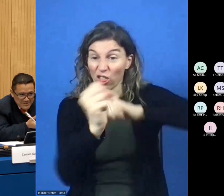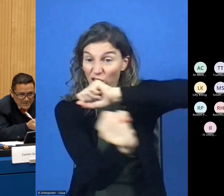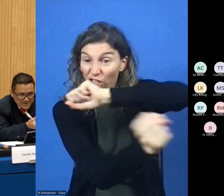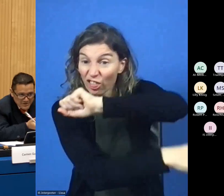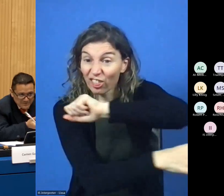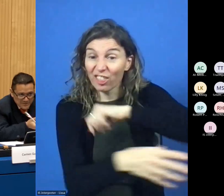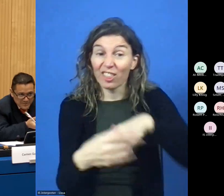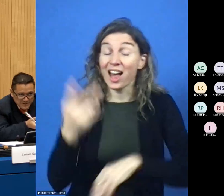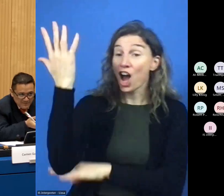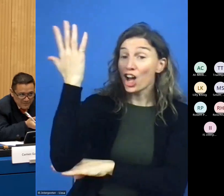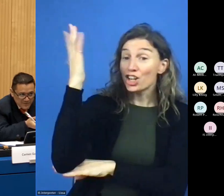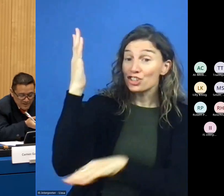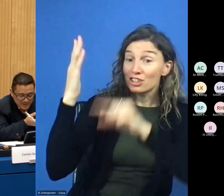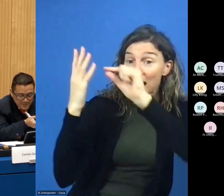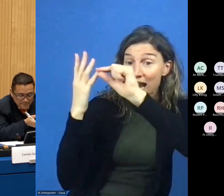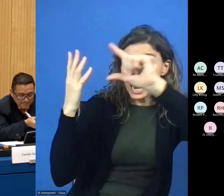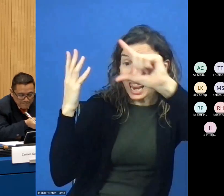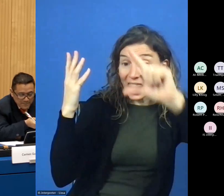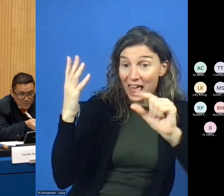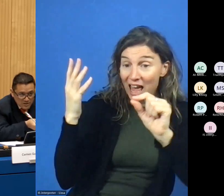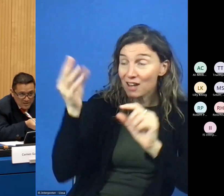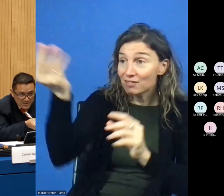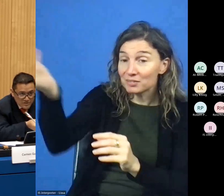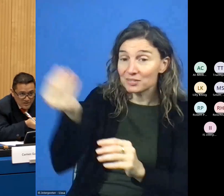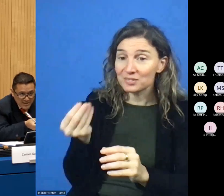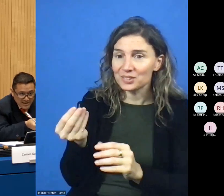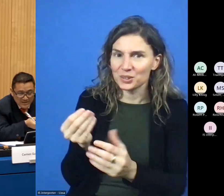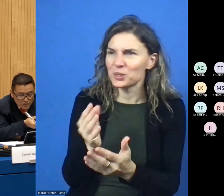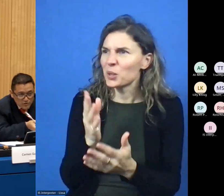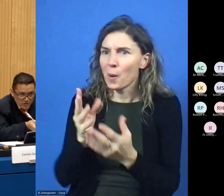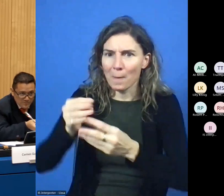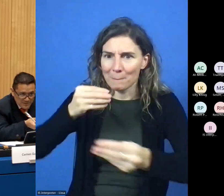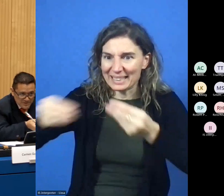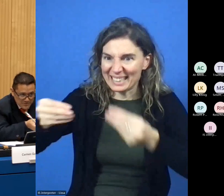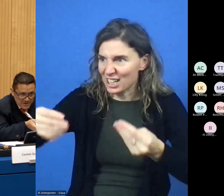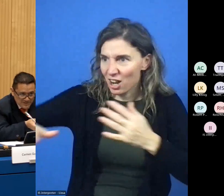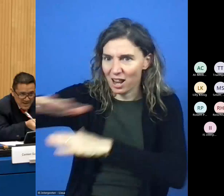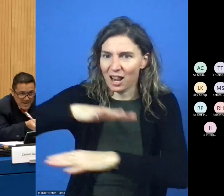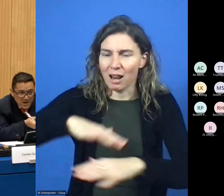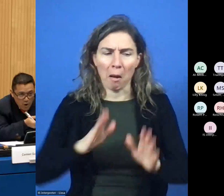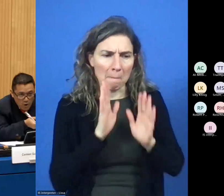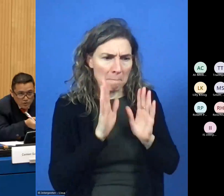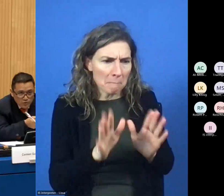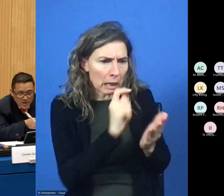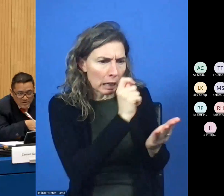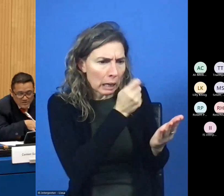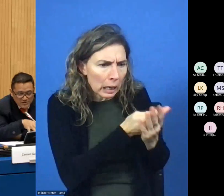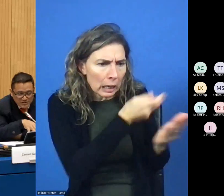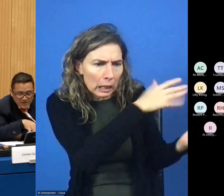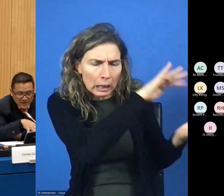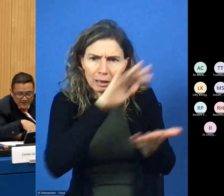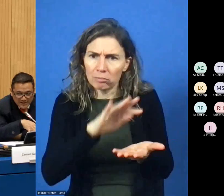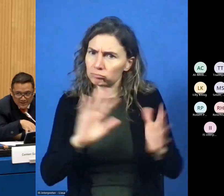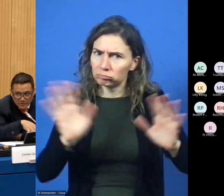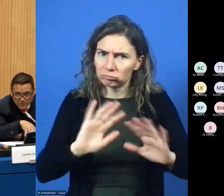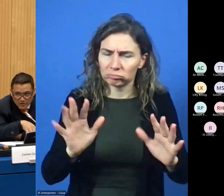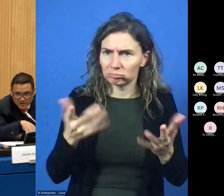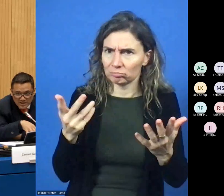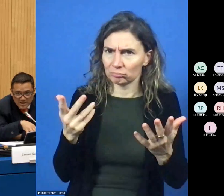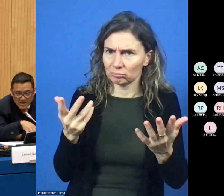many, many materials from the community, so they can use those materials. Also, we are searching in